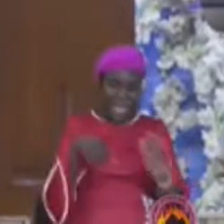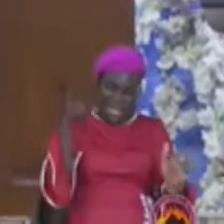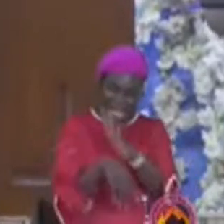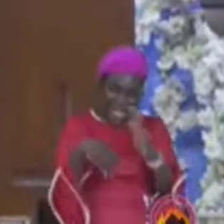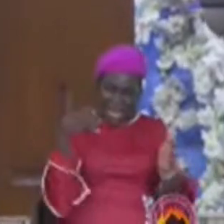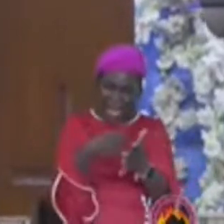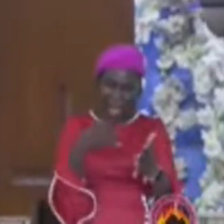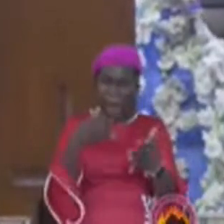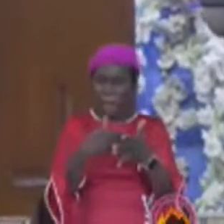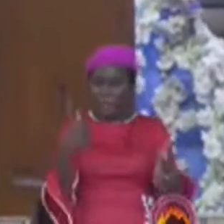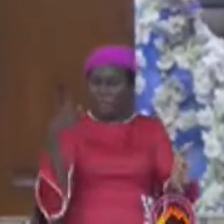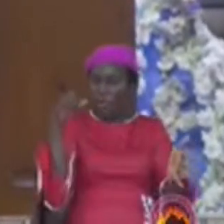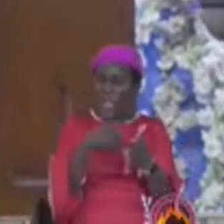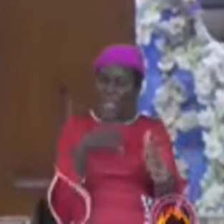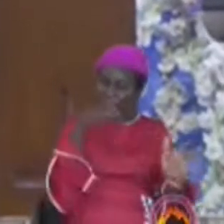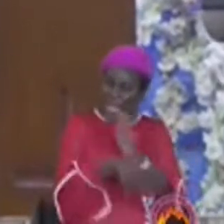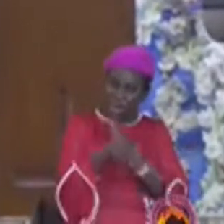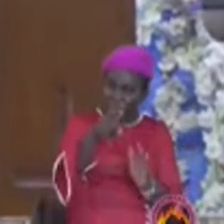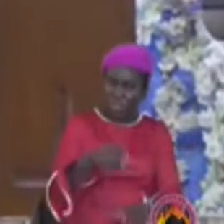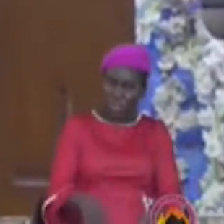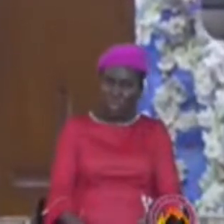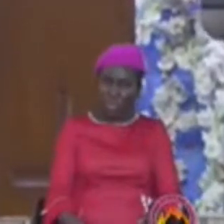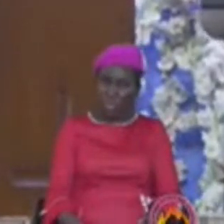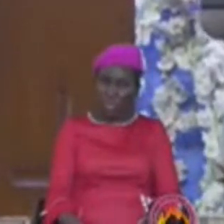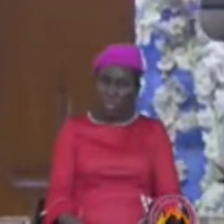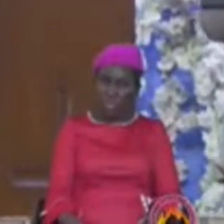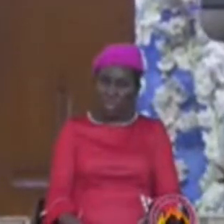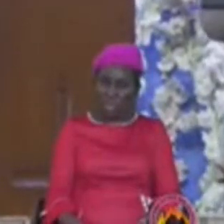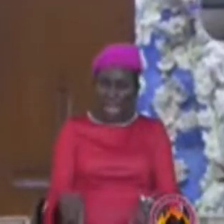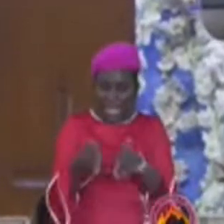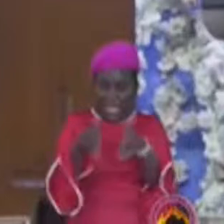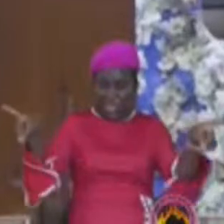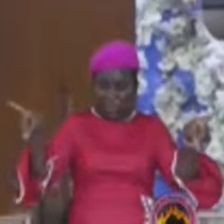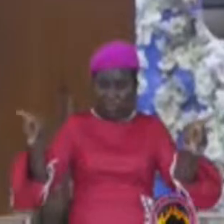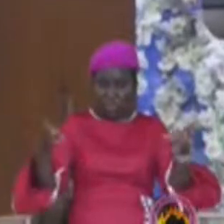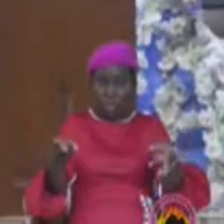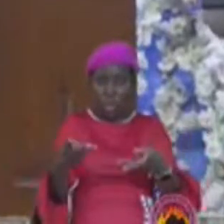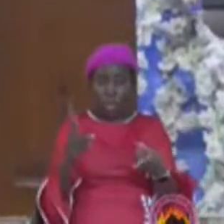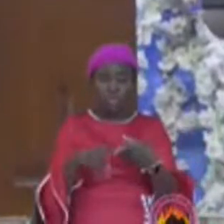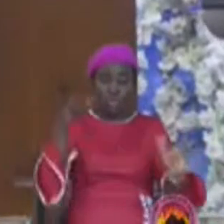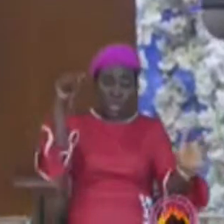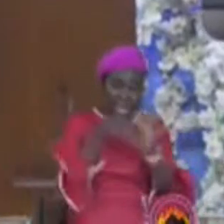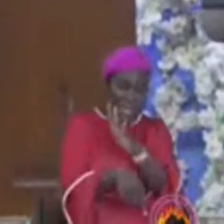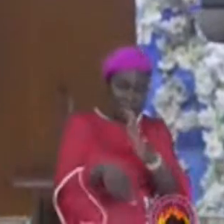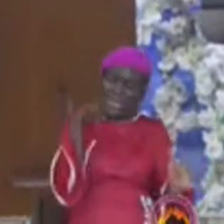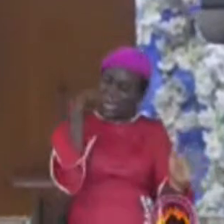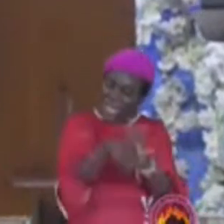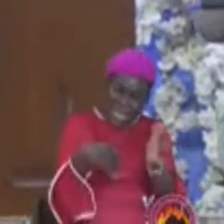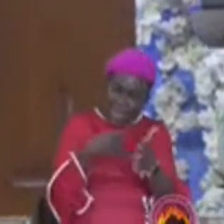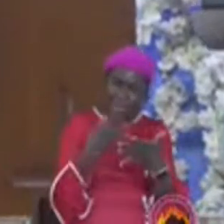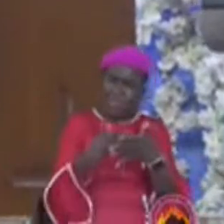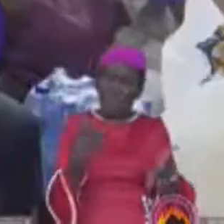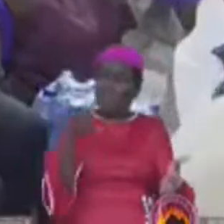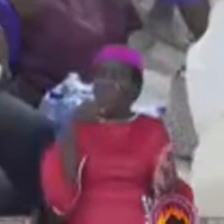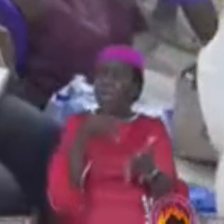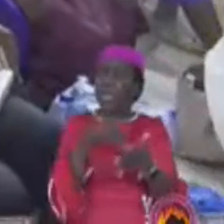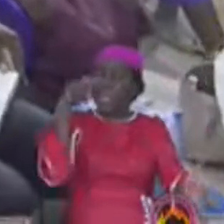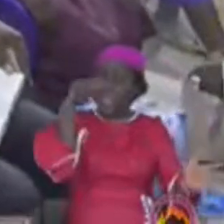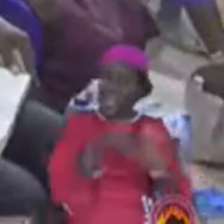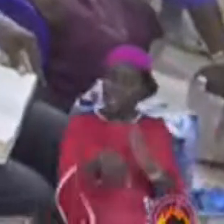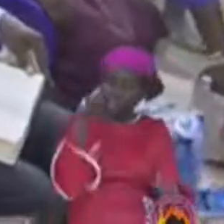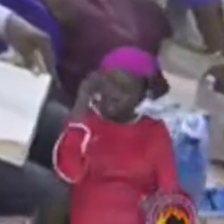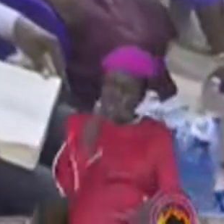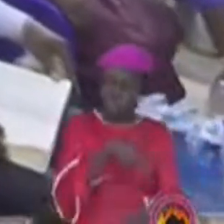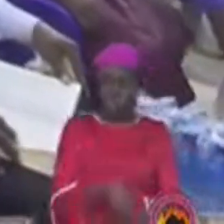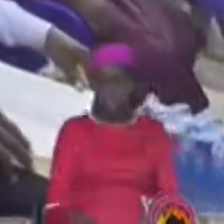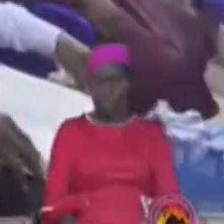kill. Kill it before they kill you. Marital stress wants to kill. Kill that marital stress before they kill